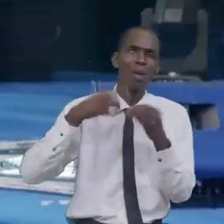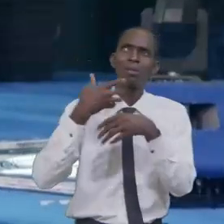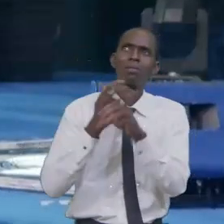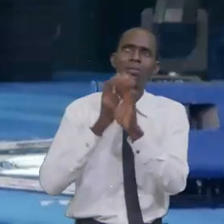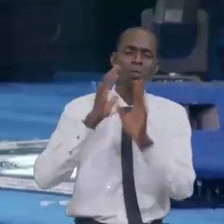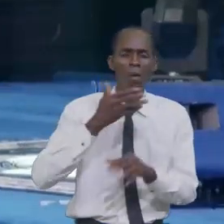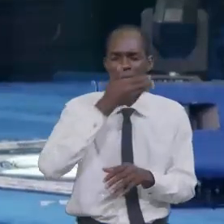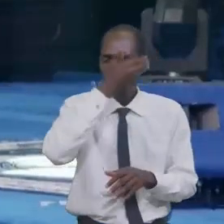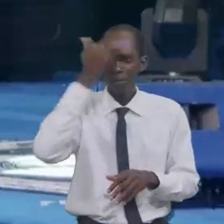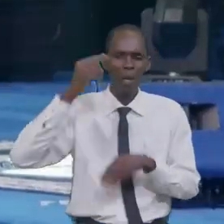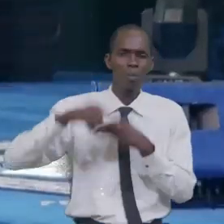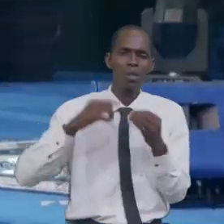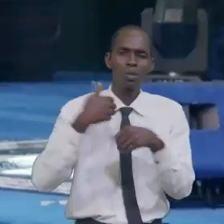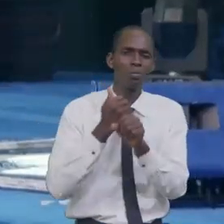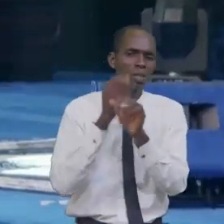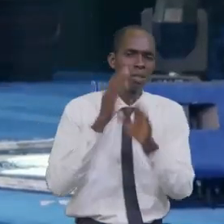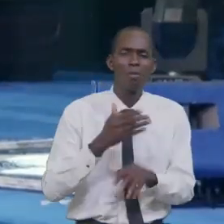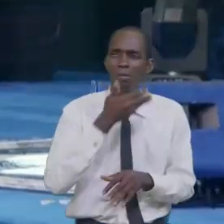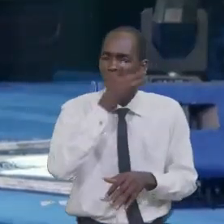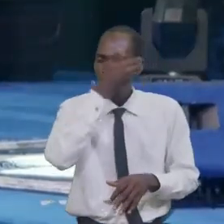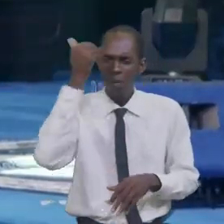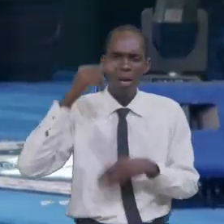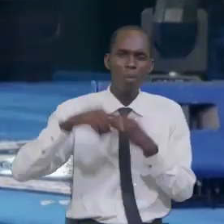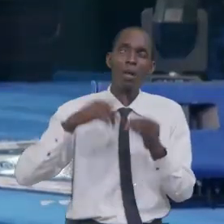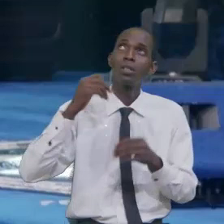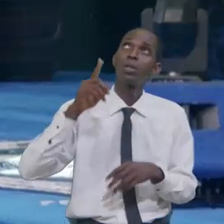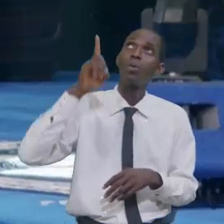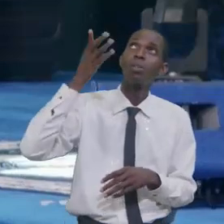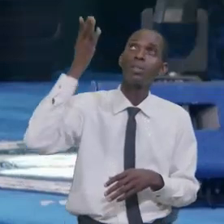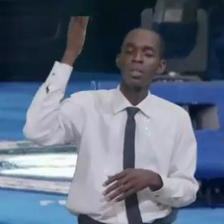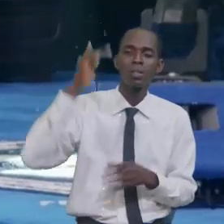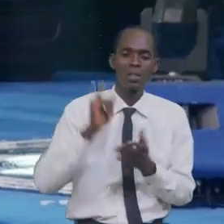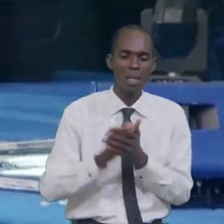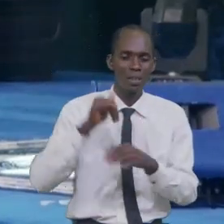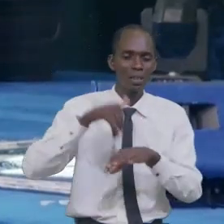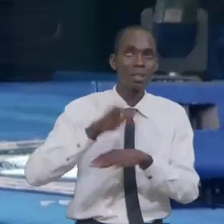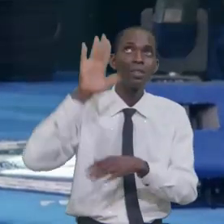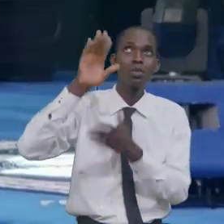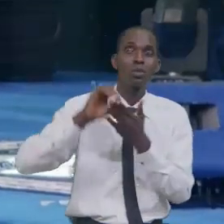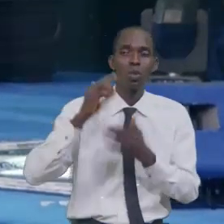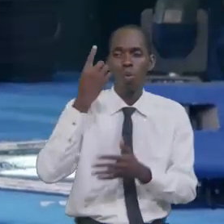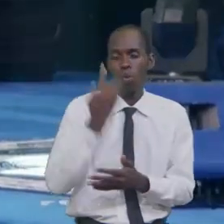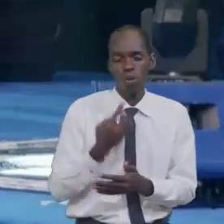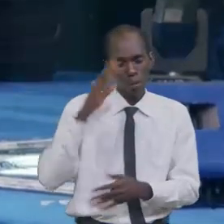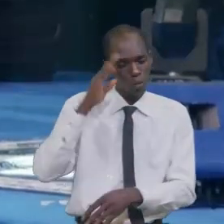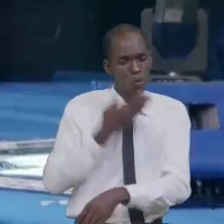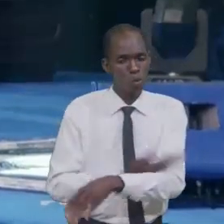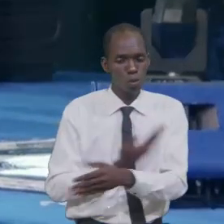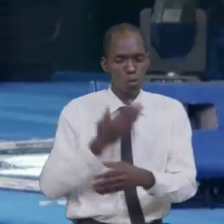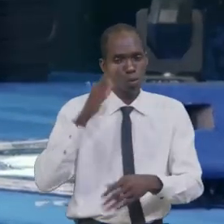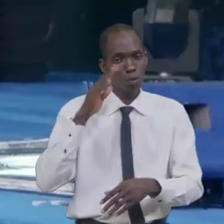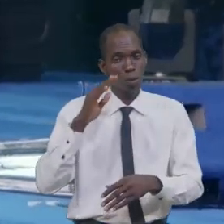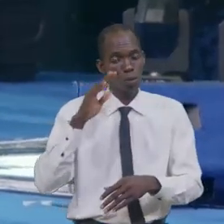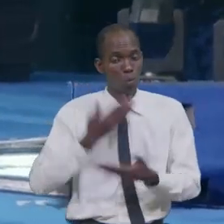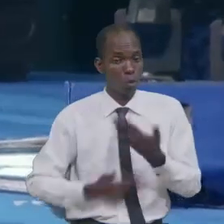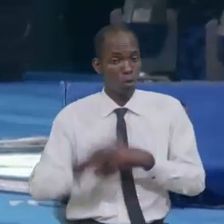your maker. Forget about the one that gave his only begotten son for you, that you'll not perish but have everlasting life.